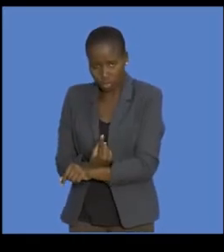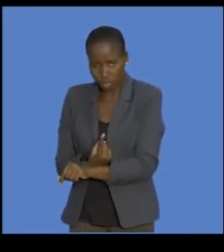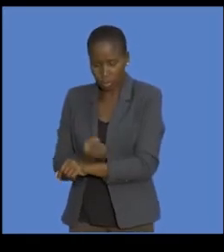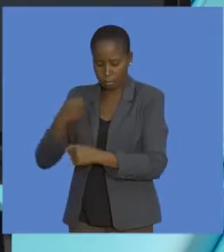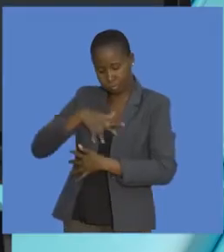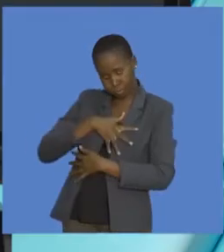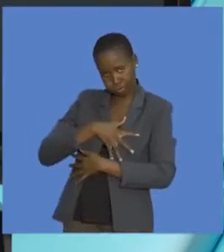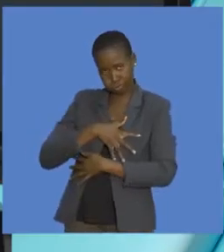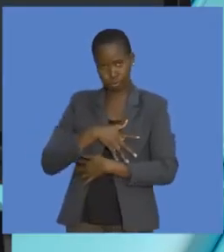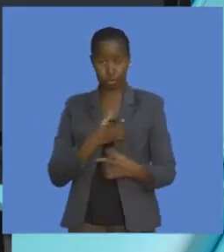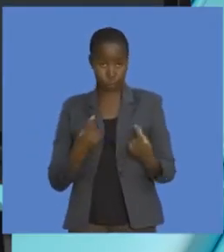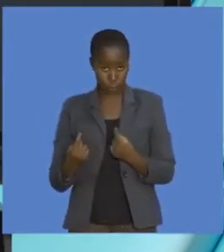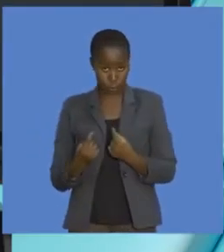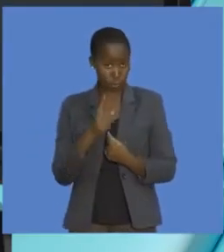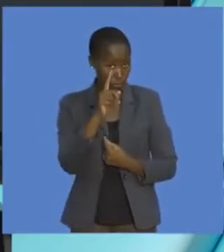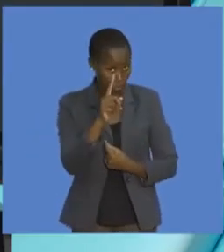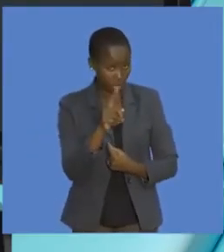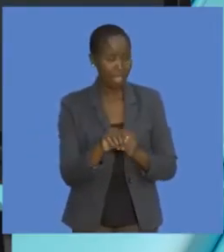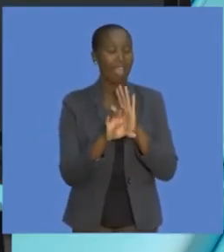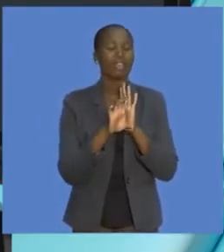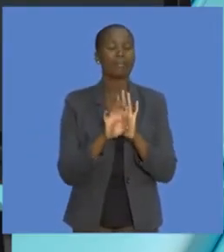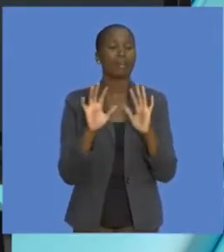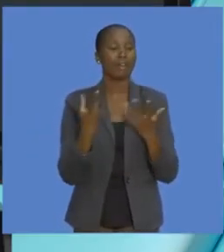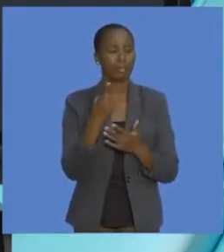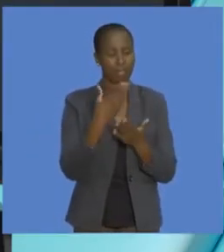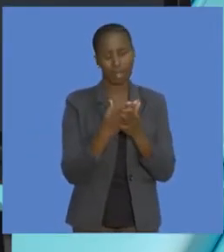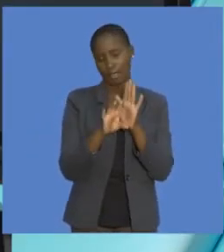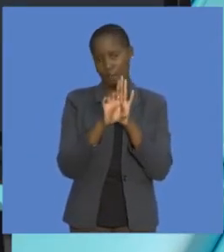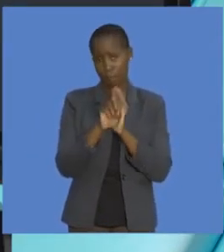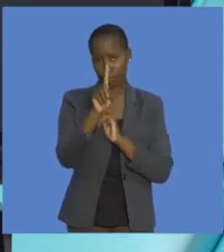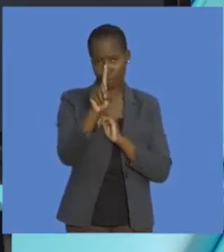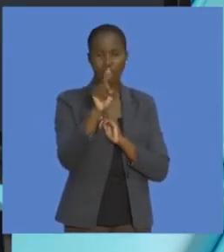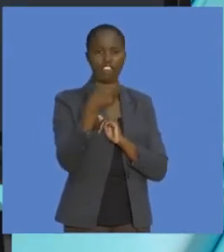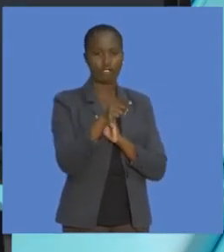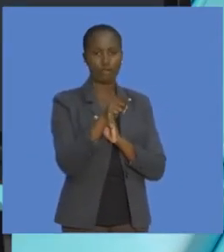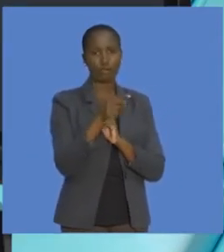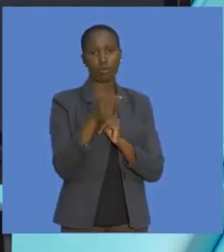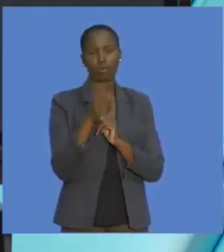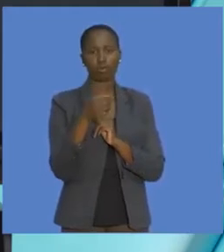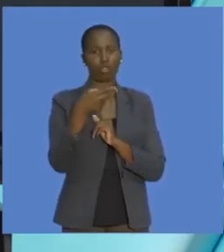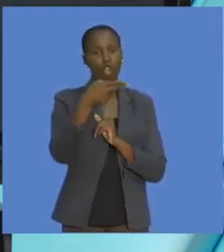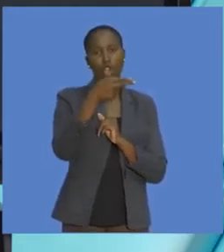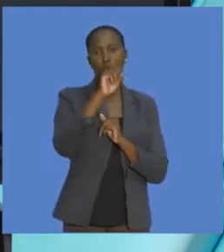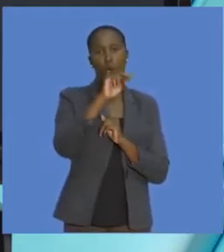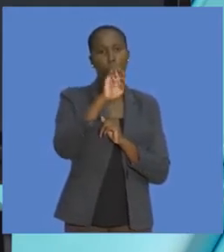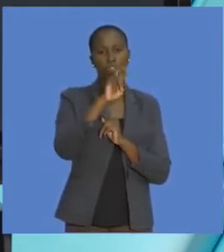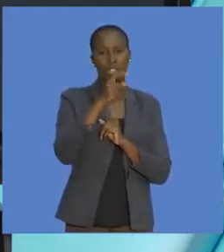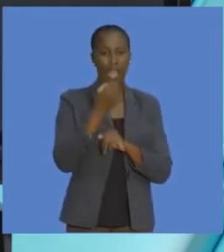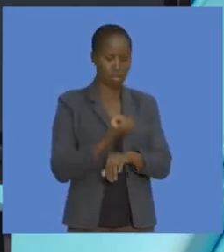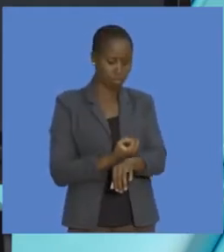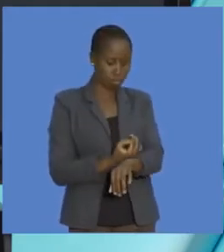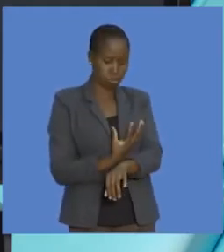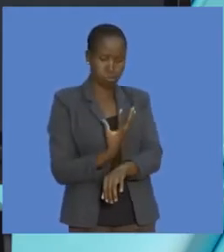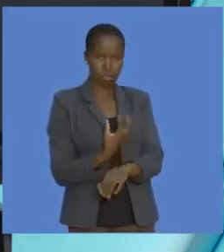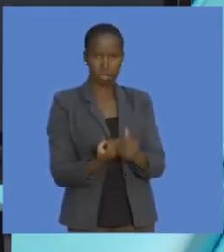example of that would be, say, let's look at an example of a hormone which is the growth hormone. And so the growth hormone is